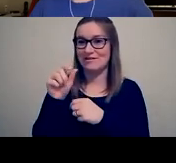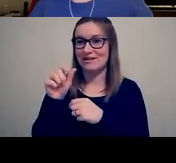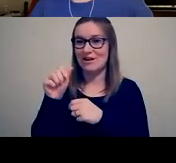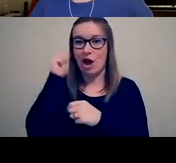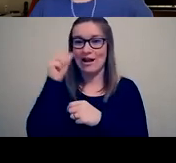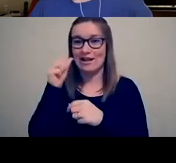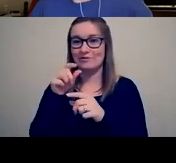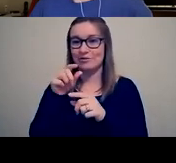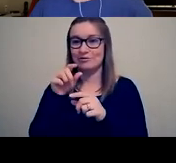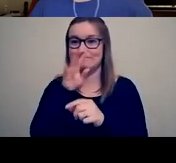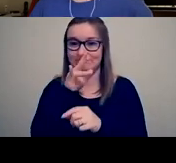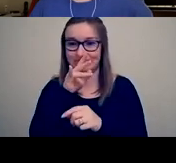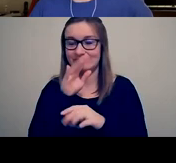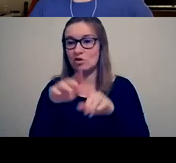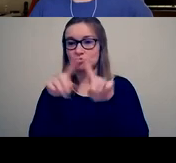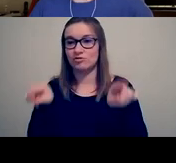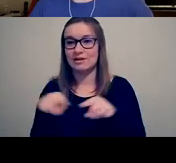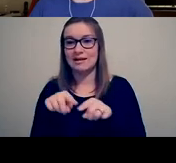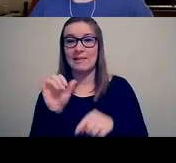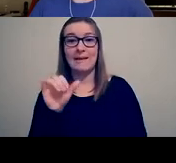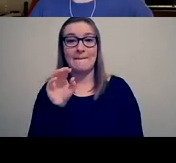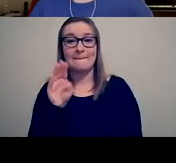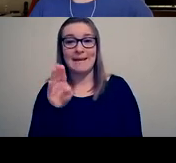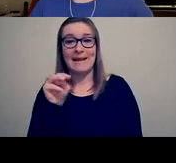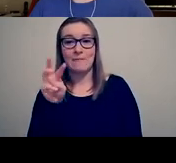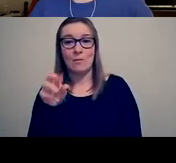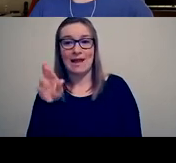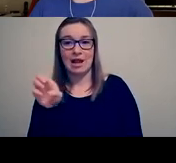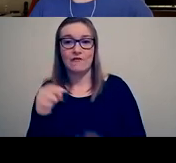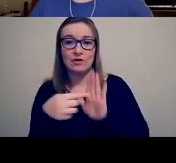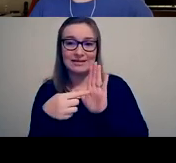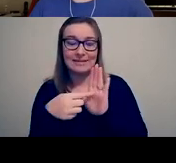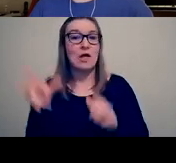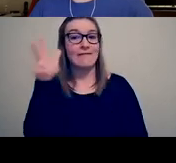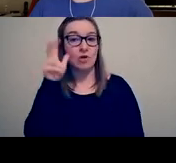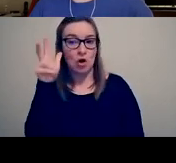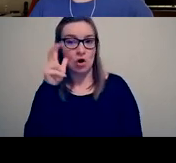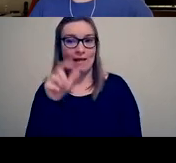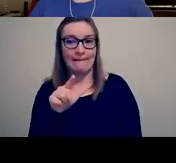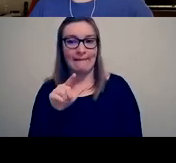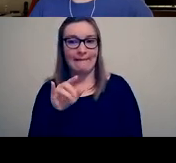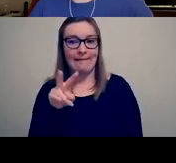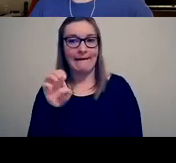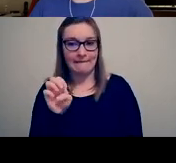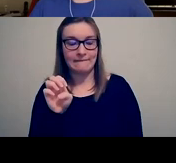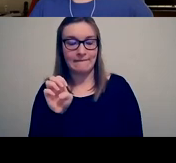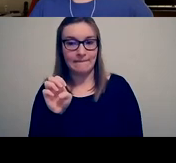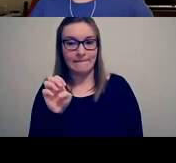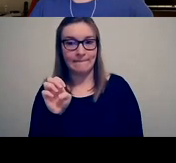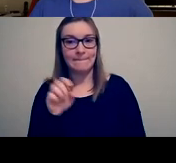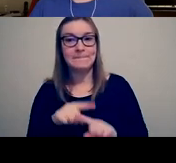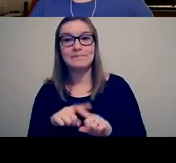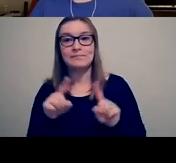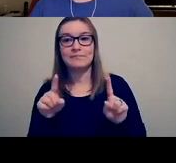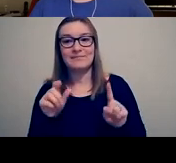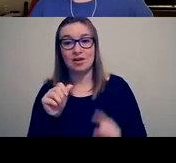at VMware, for example, and I've seen this live or heard it live, but you know, you've got ARIA